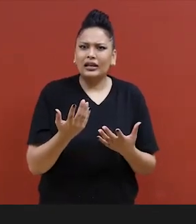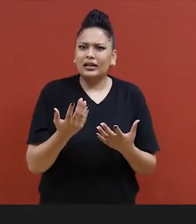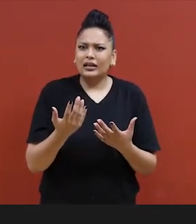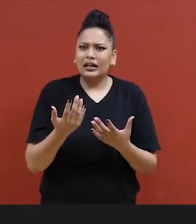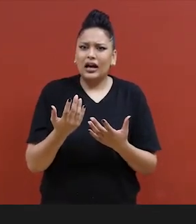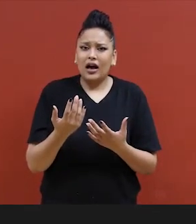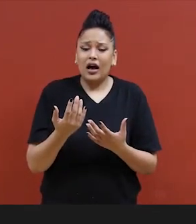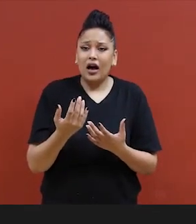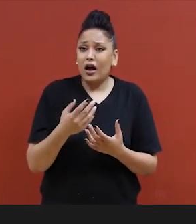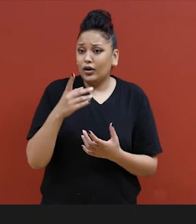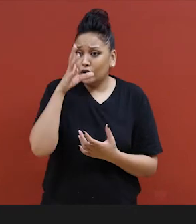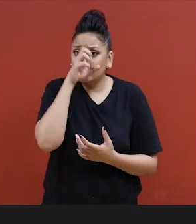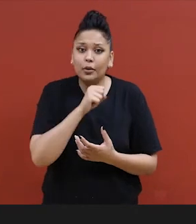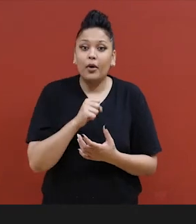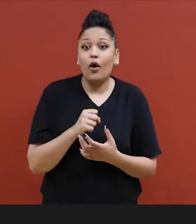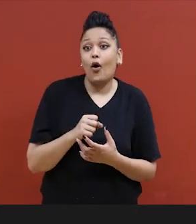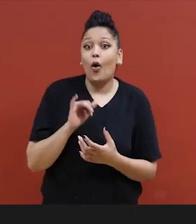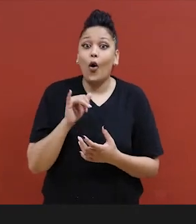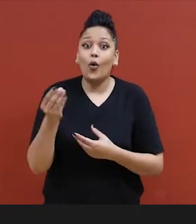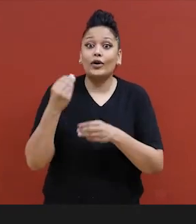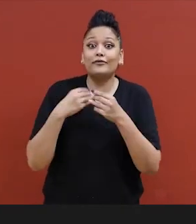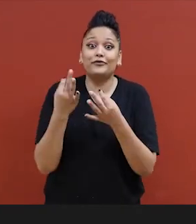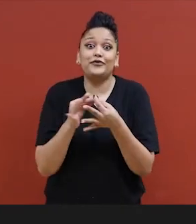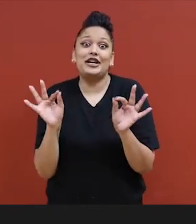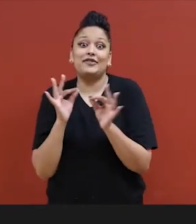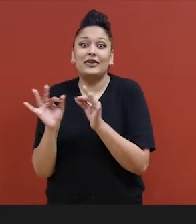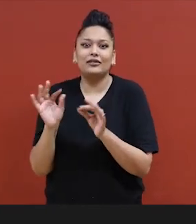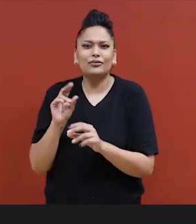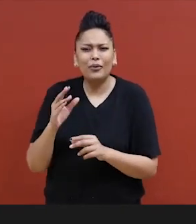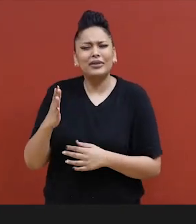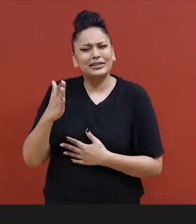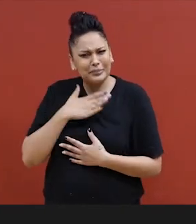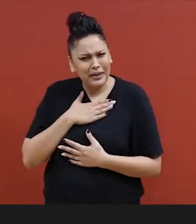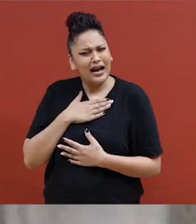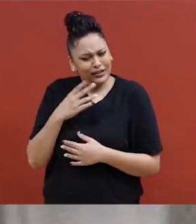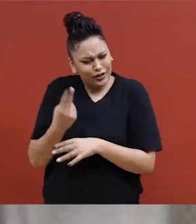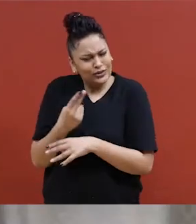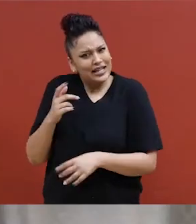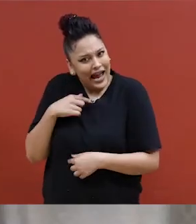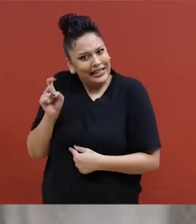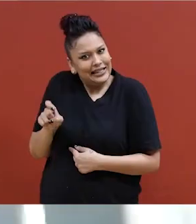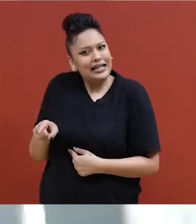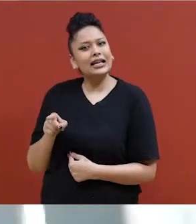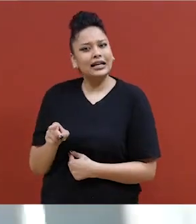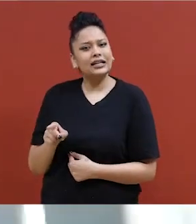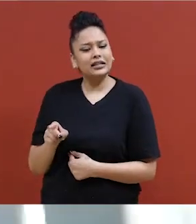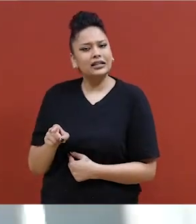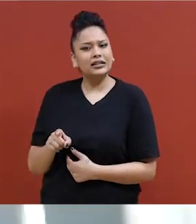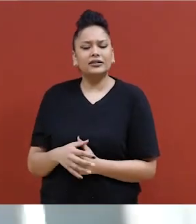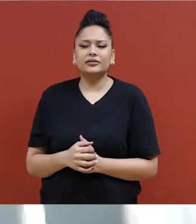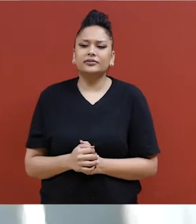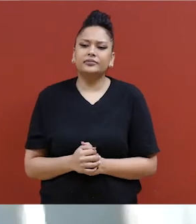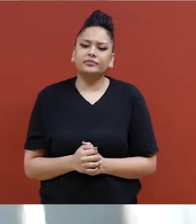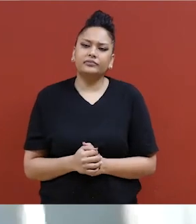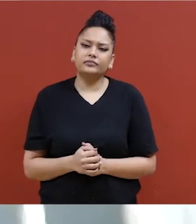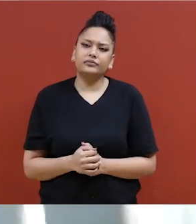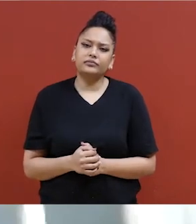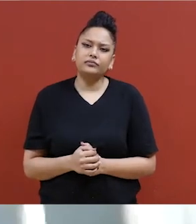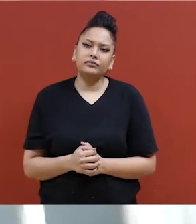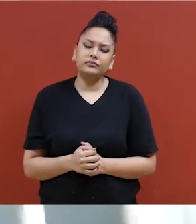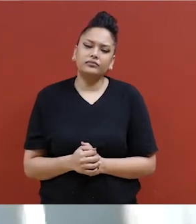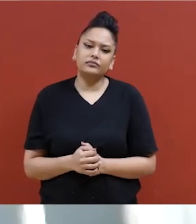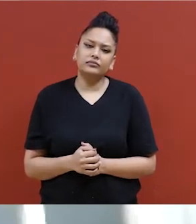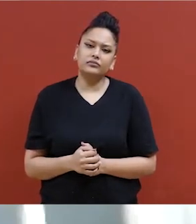because yeah, you may think I'm getting it for free, but the thing is I have to use it. What about social